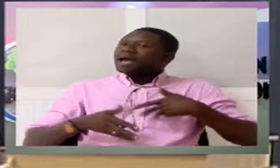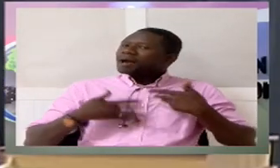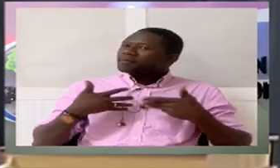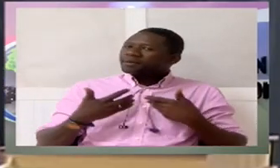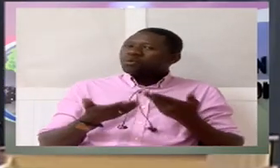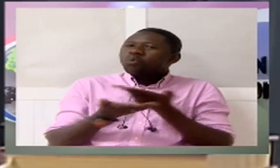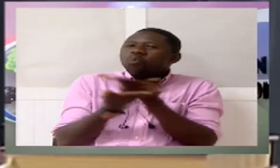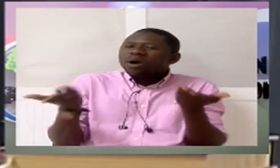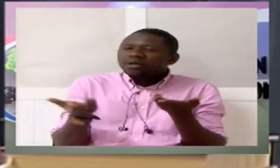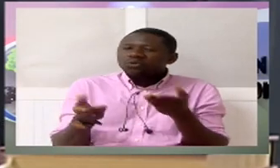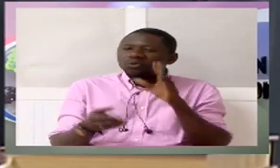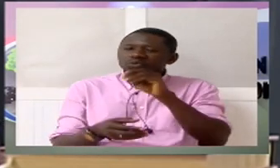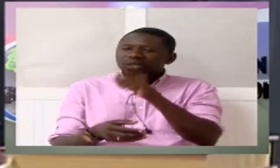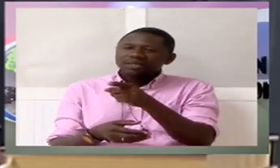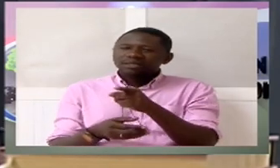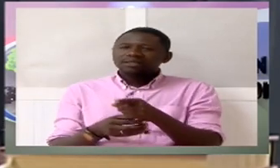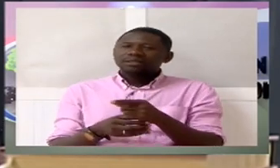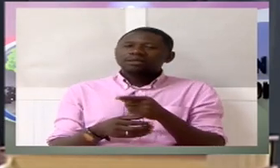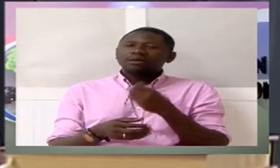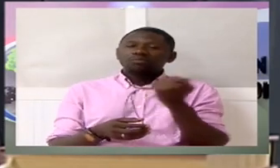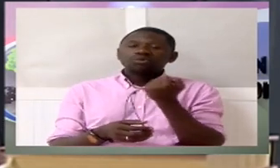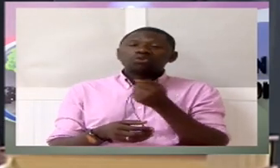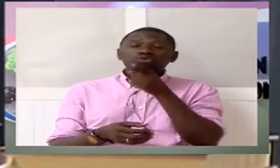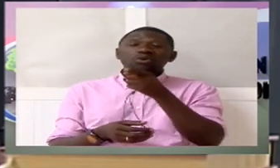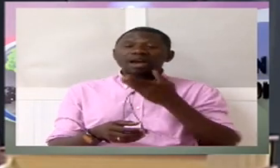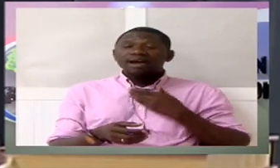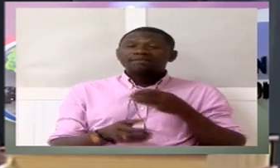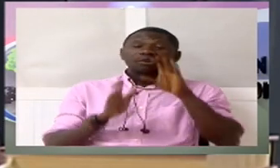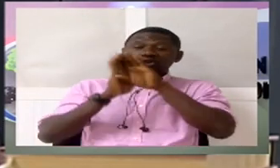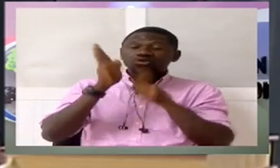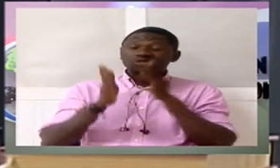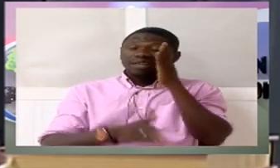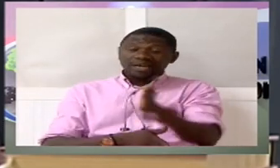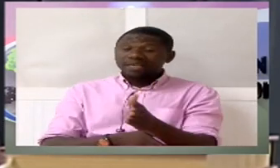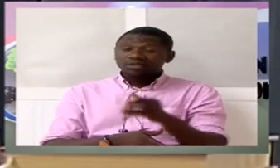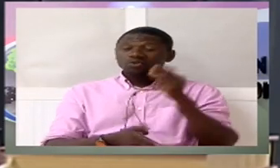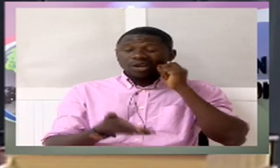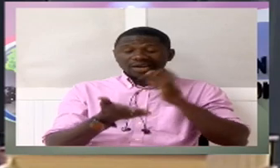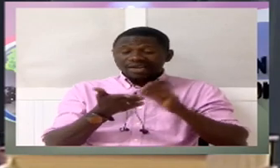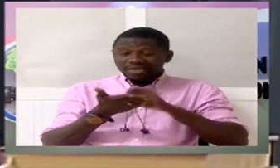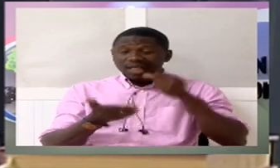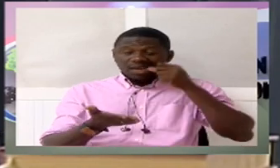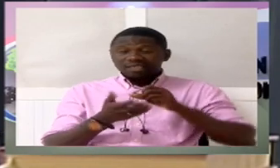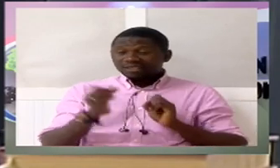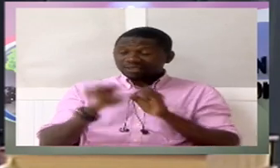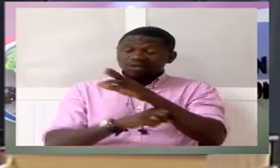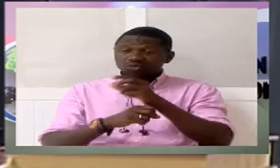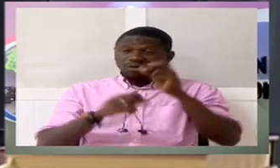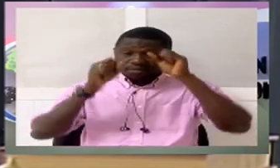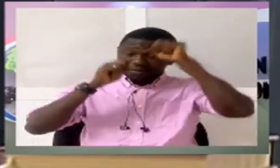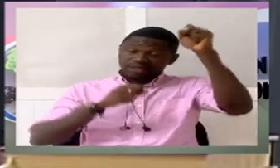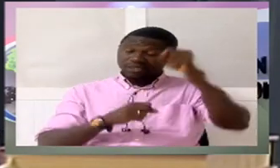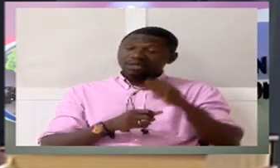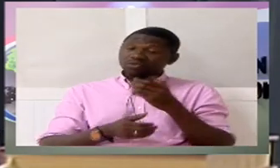have a constitutional right to petition the president. Mal la nyantoleti na bankola loi bukuba e memfo sarto e